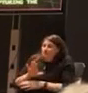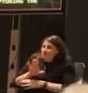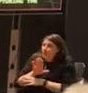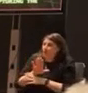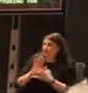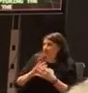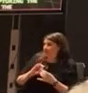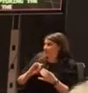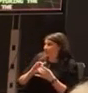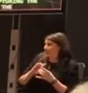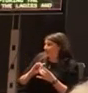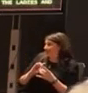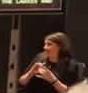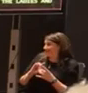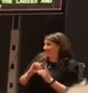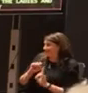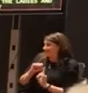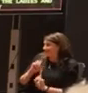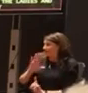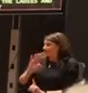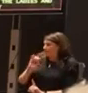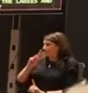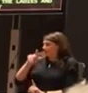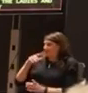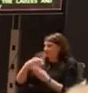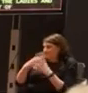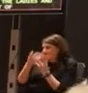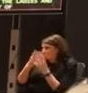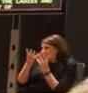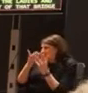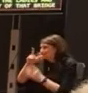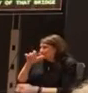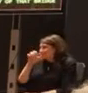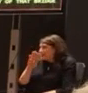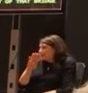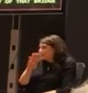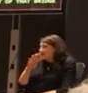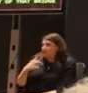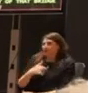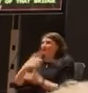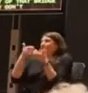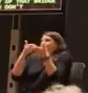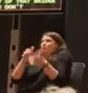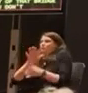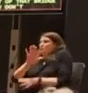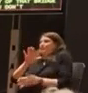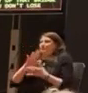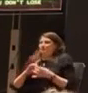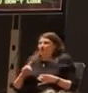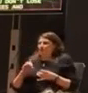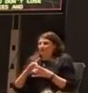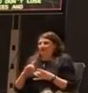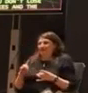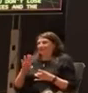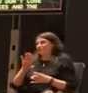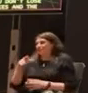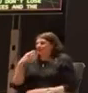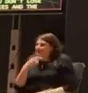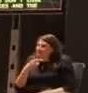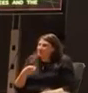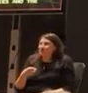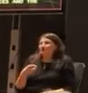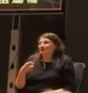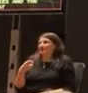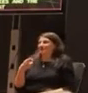and the history of that Bridge Club so you don't lose those stories and the history that those women have